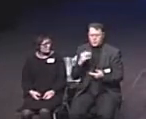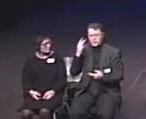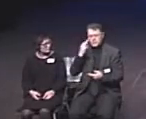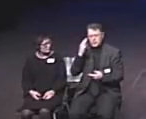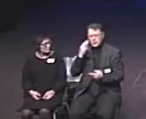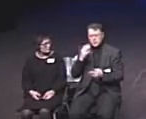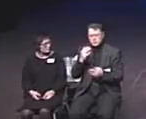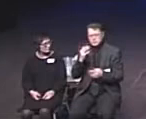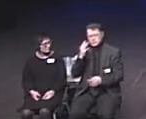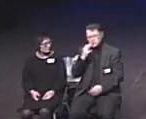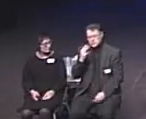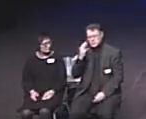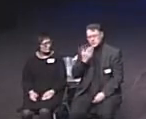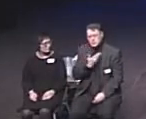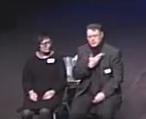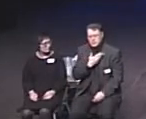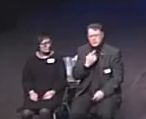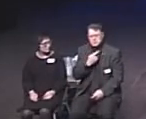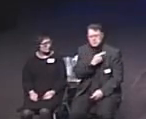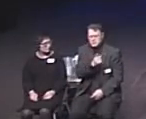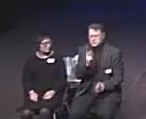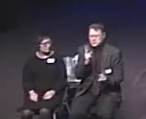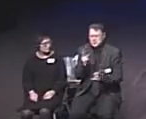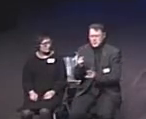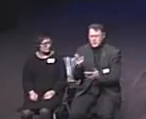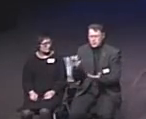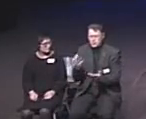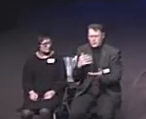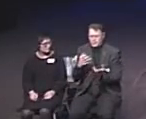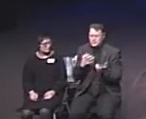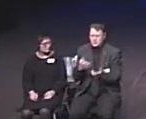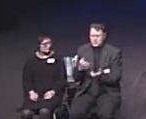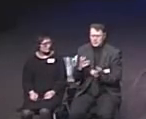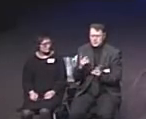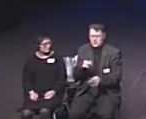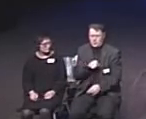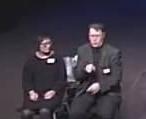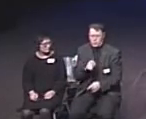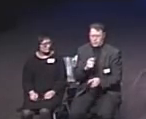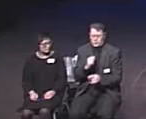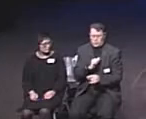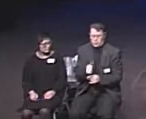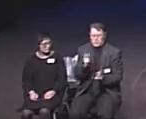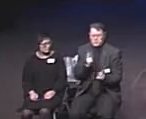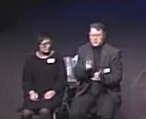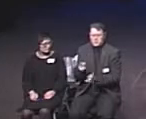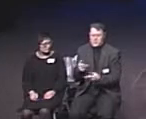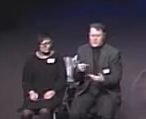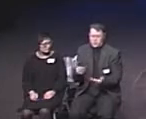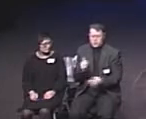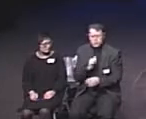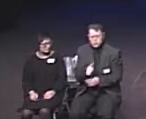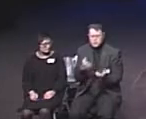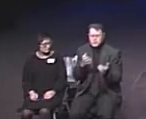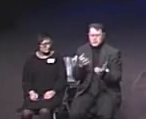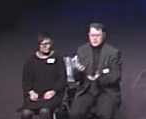that we're not the same. We have the same needs and all that, you know, but we are not the same. And everybody